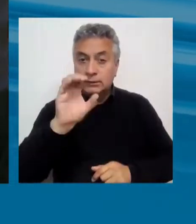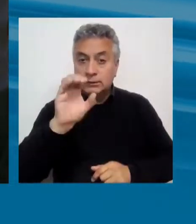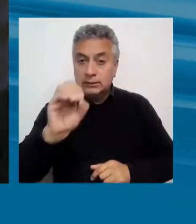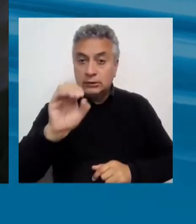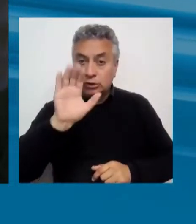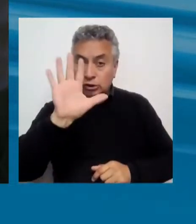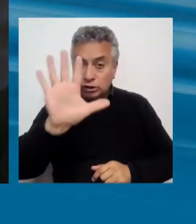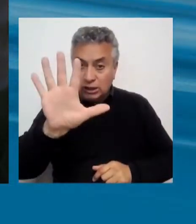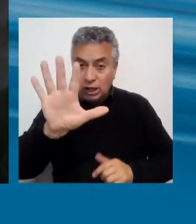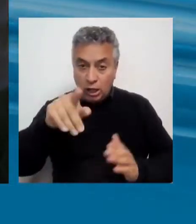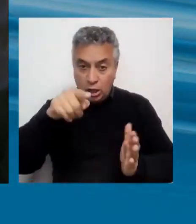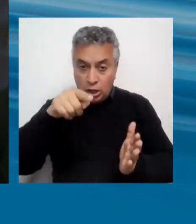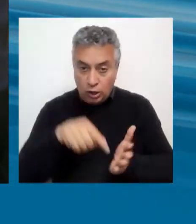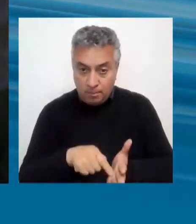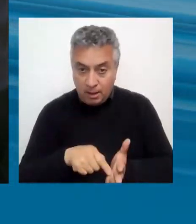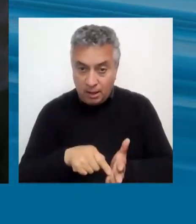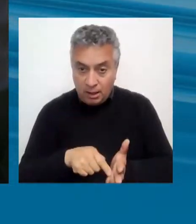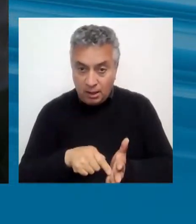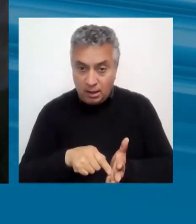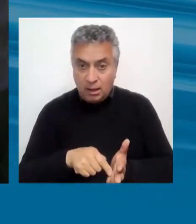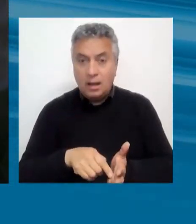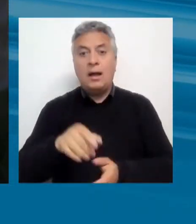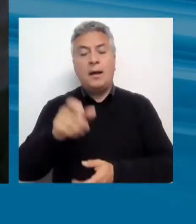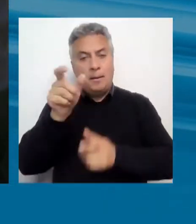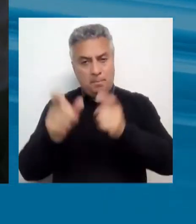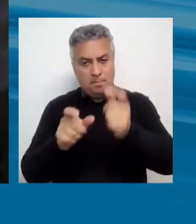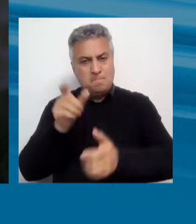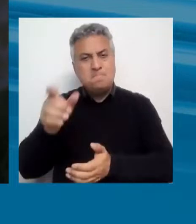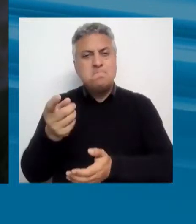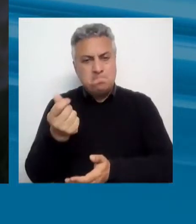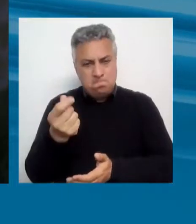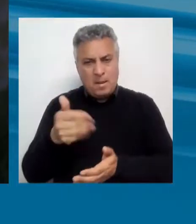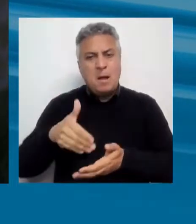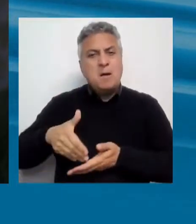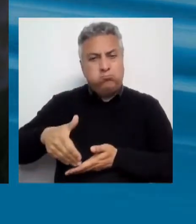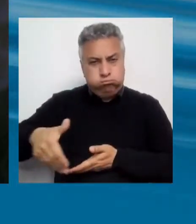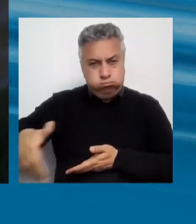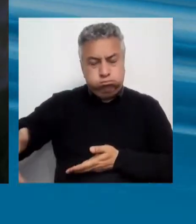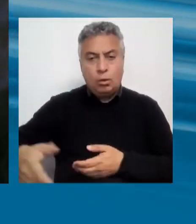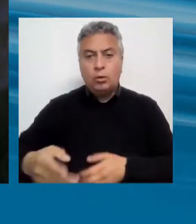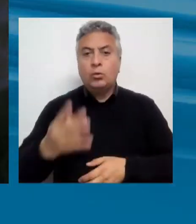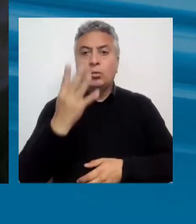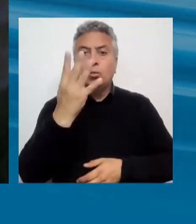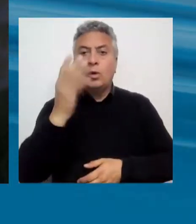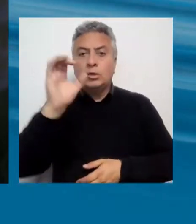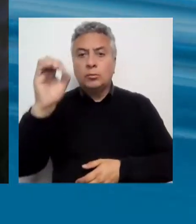level. And in 2021 is 515. They